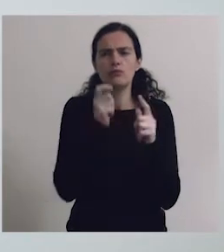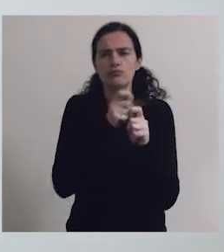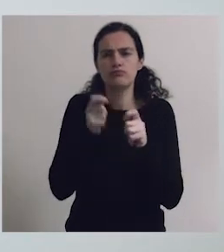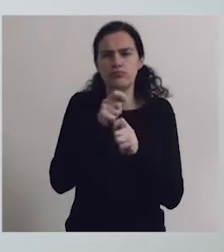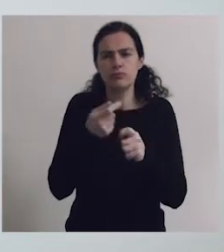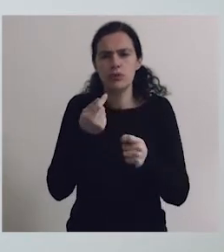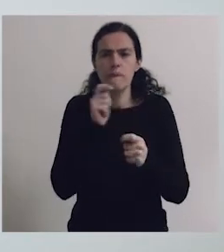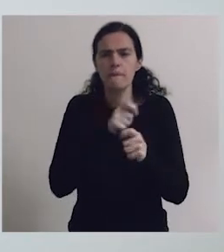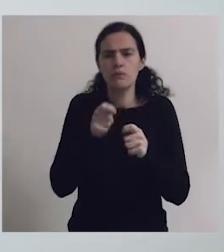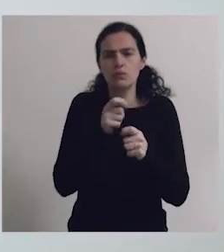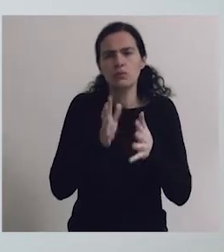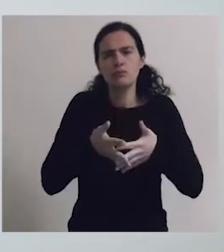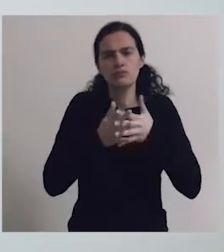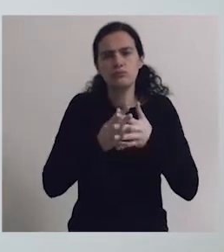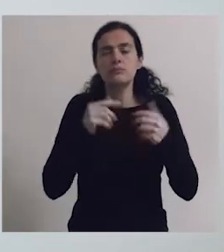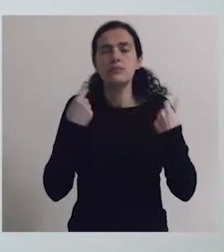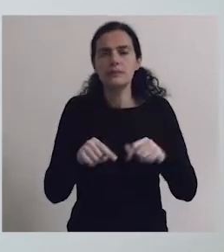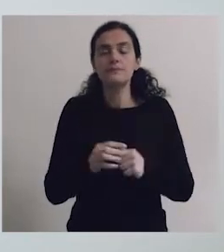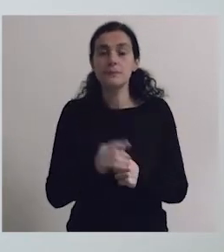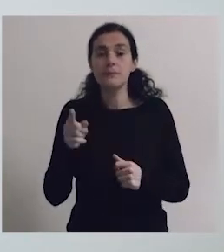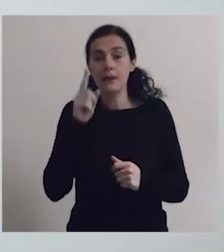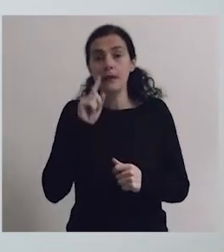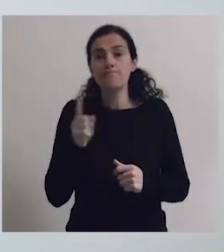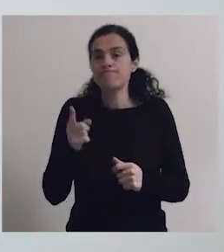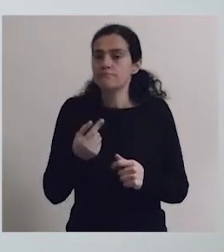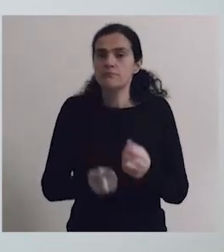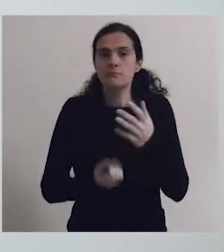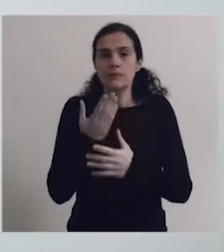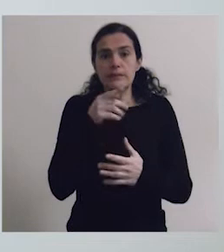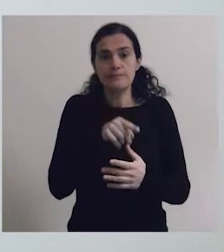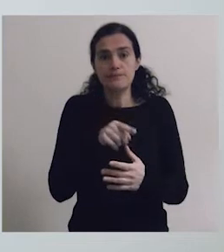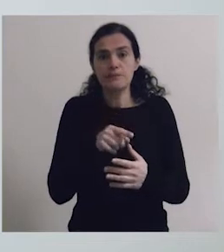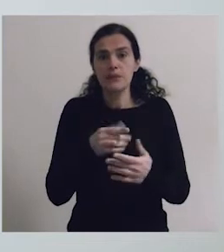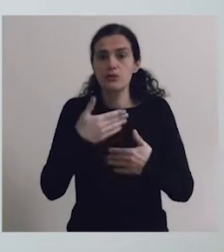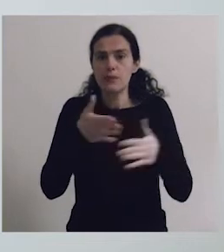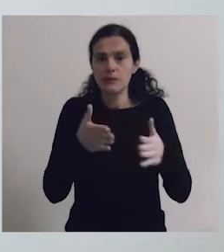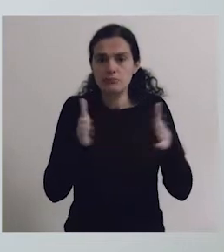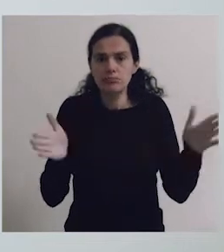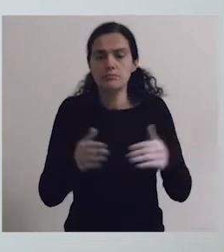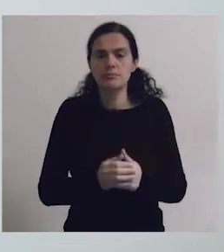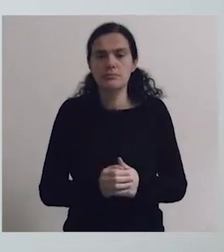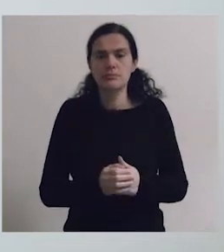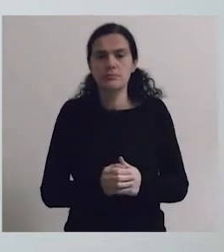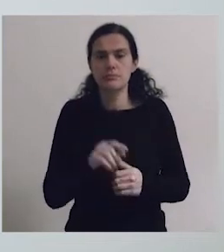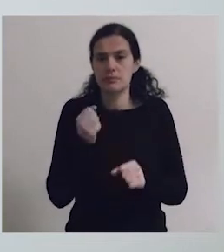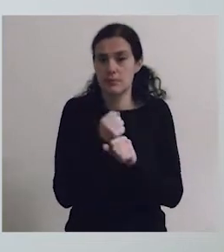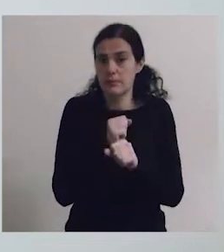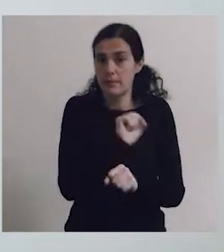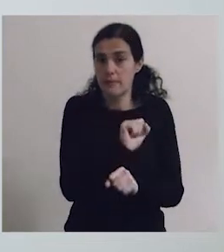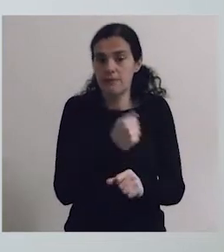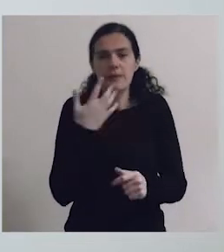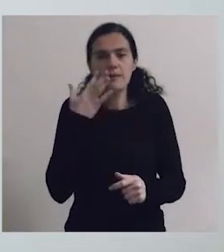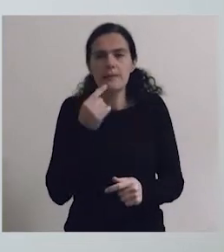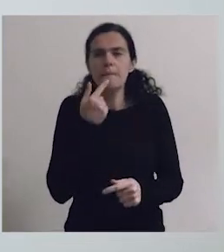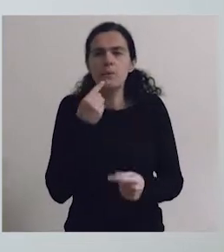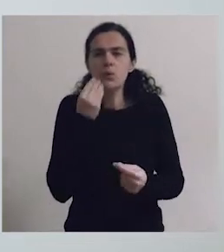structural sculpture. She was creating open spaces with her work, trying to figure